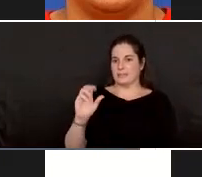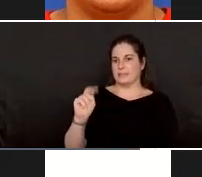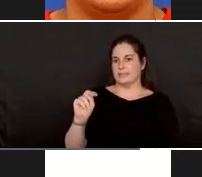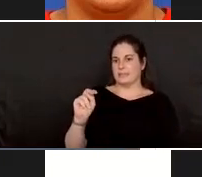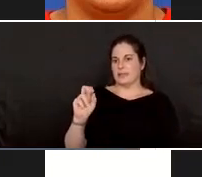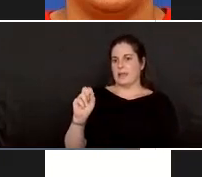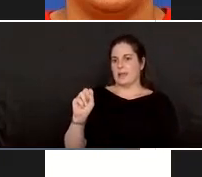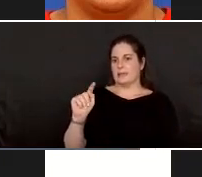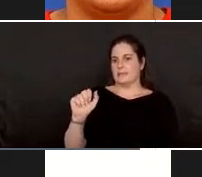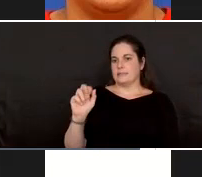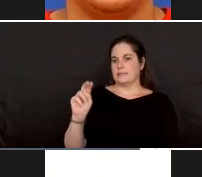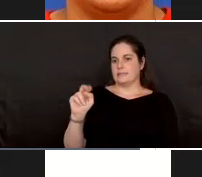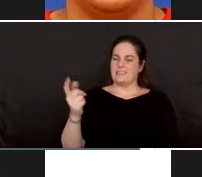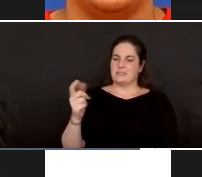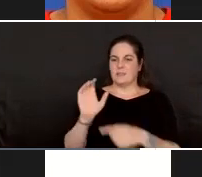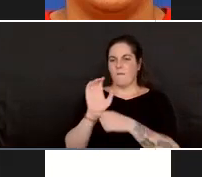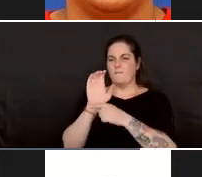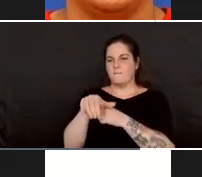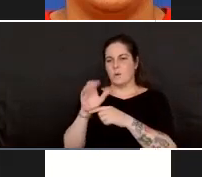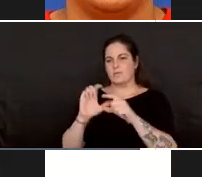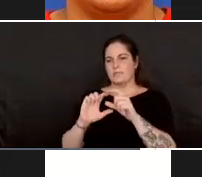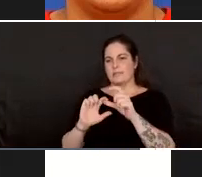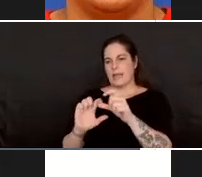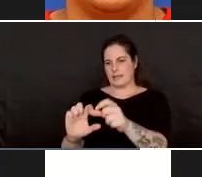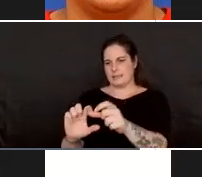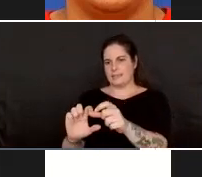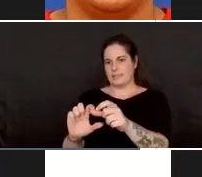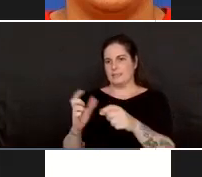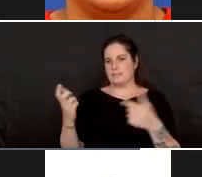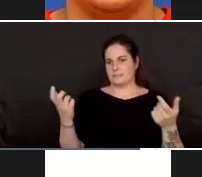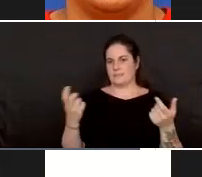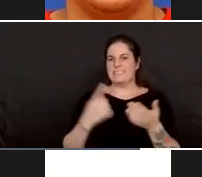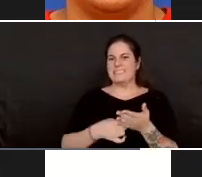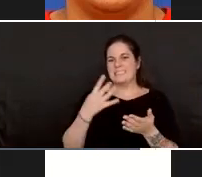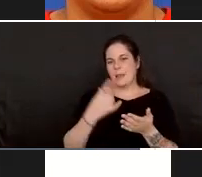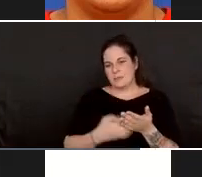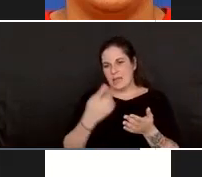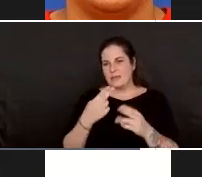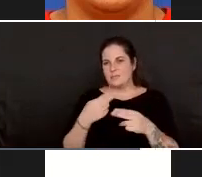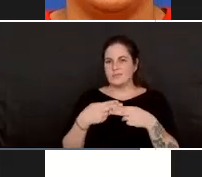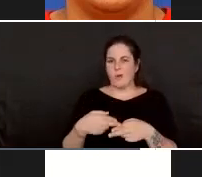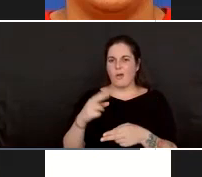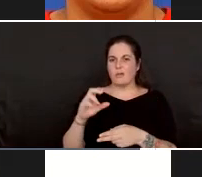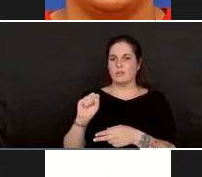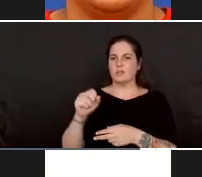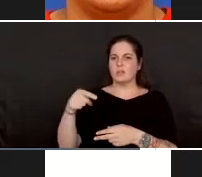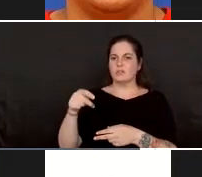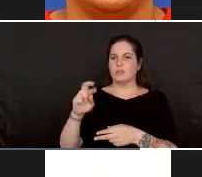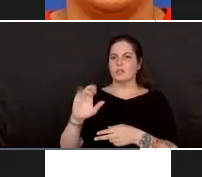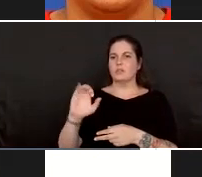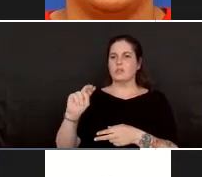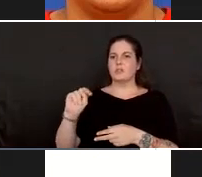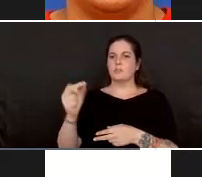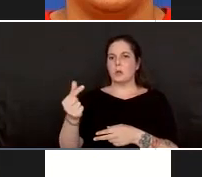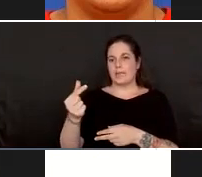it the force constant. Sometimes you will hear it referred to as the spring constant, okay?